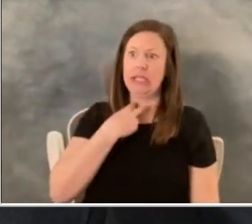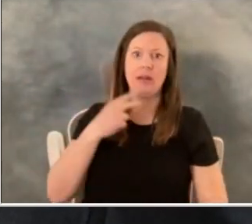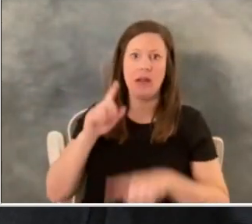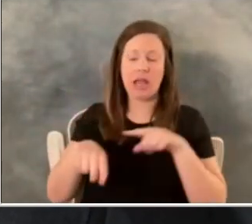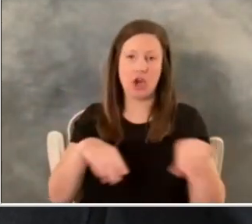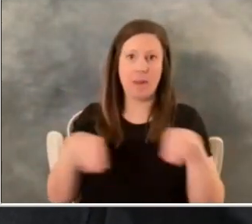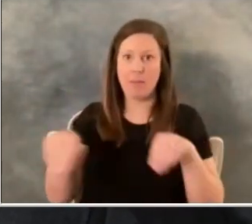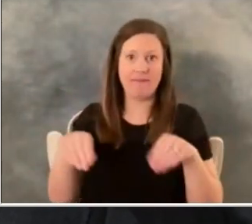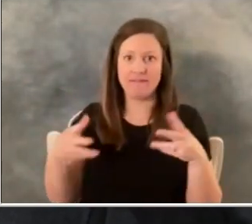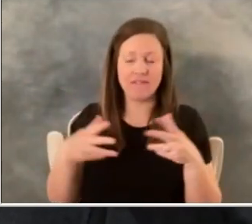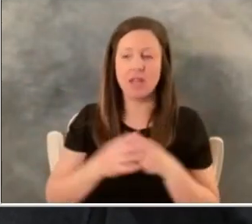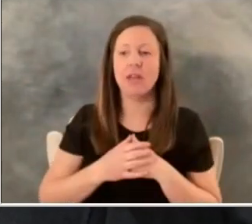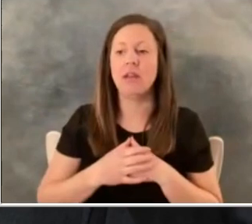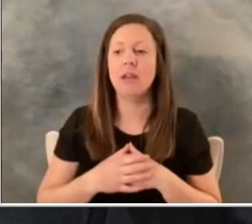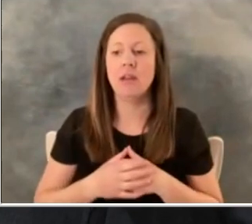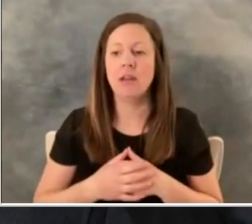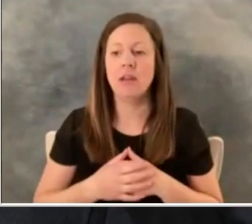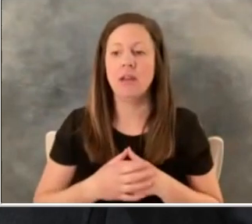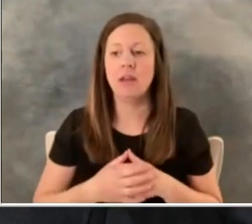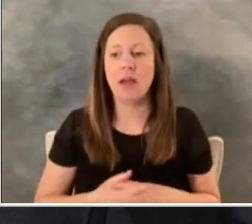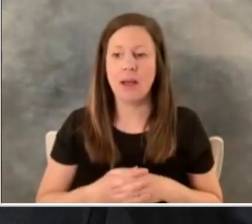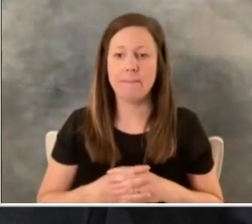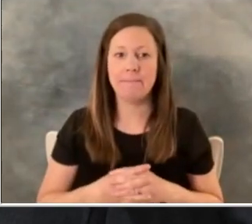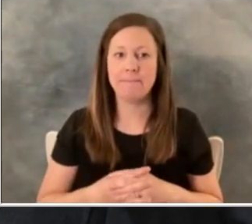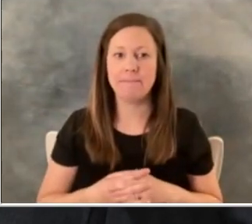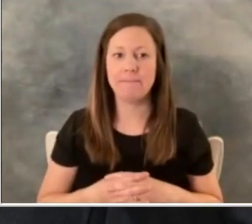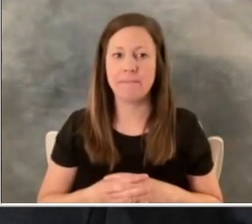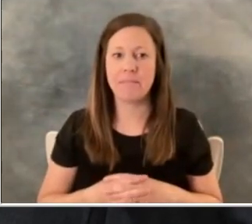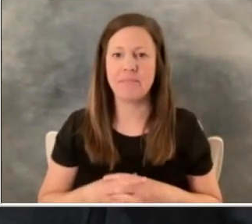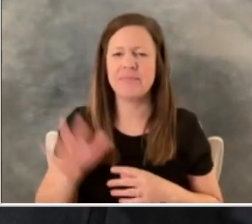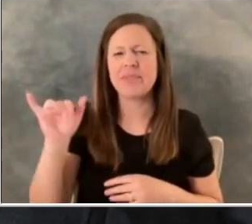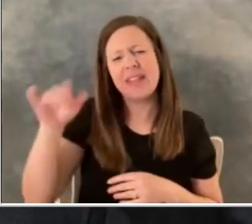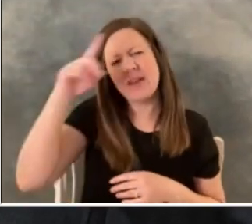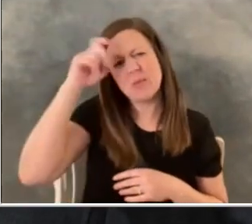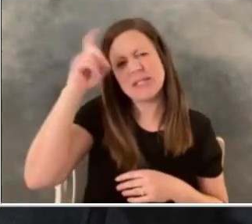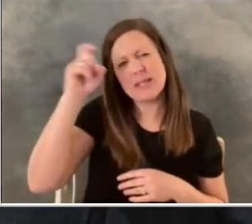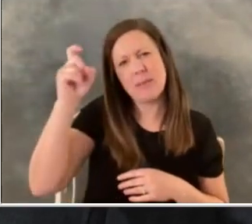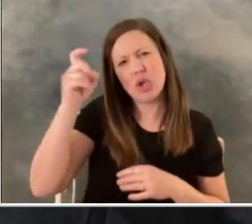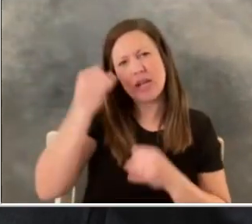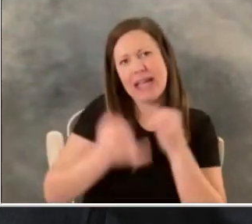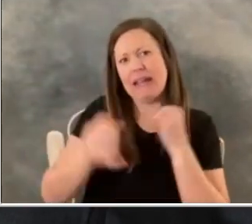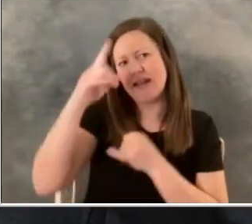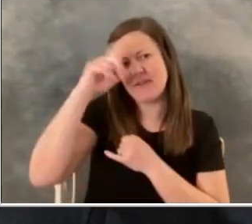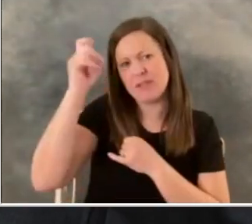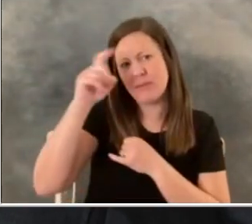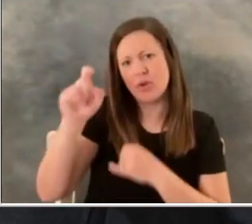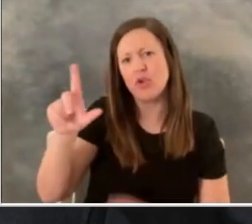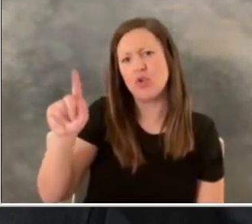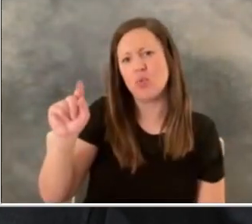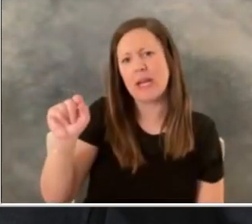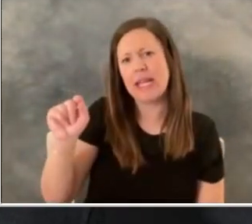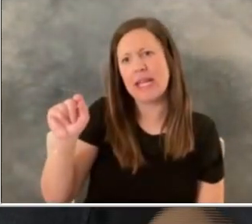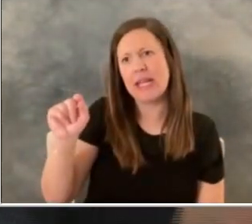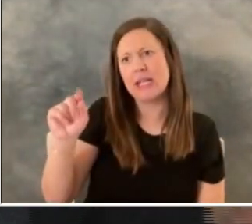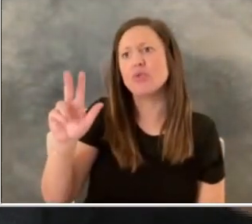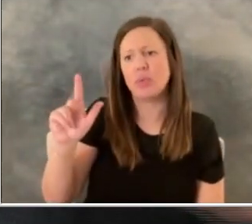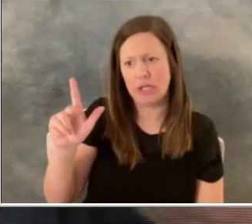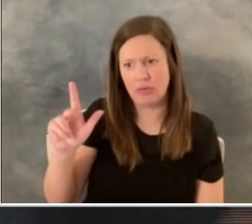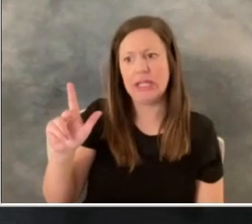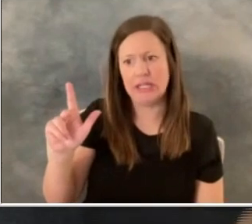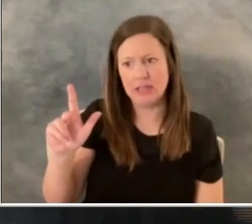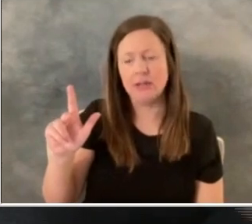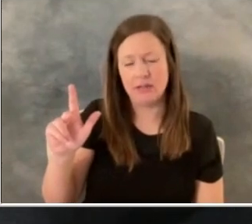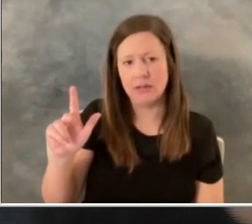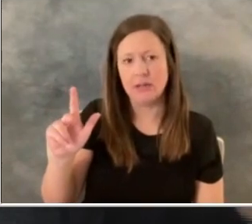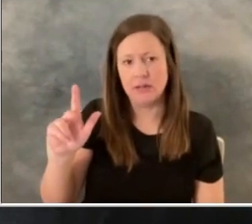And that was in the summer of, end of the summer 2023, when I feel that kind